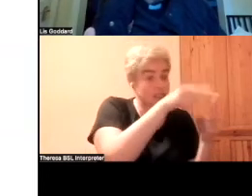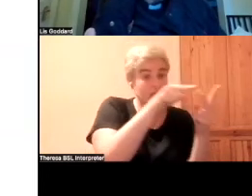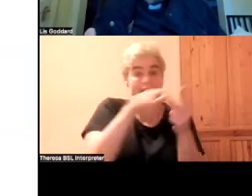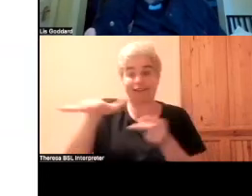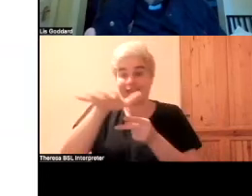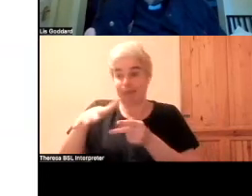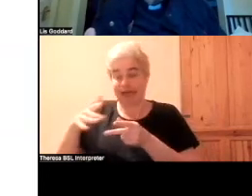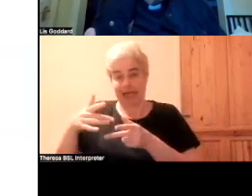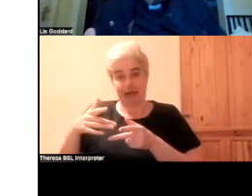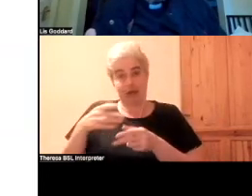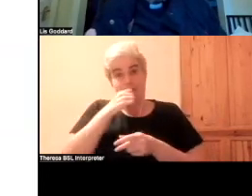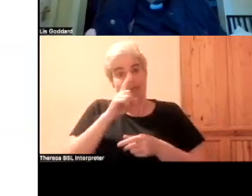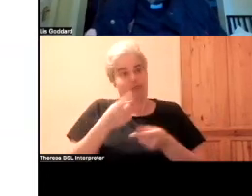family.